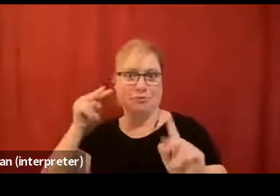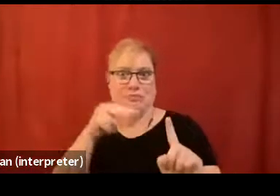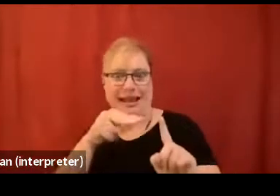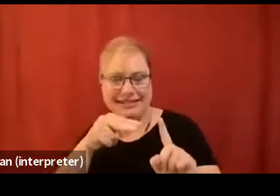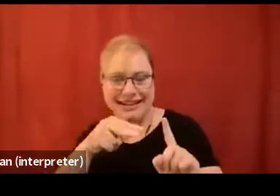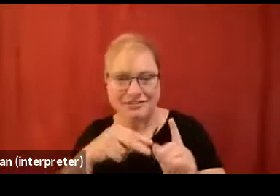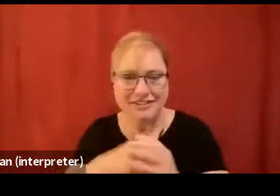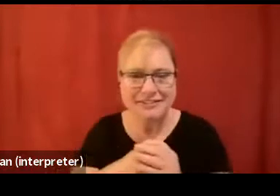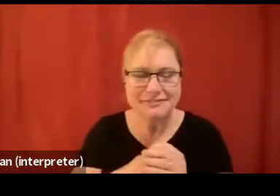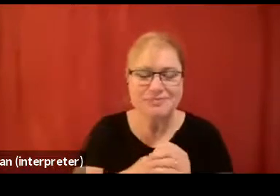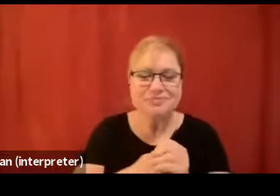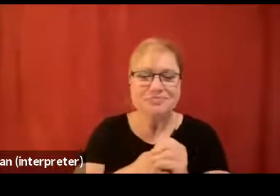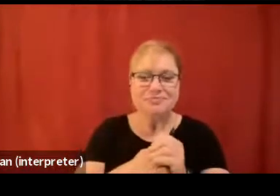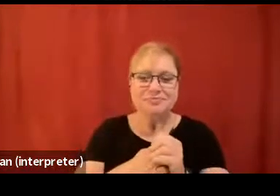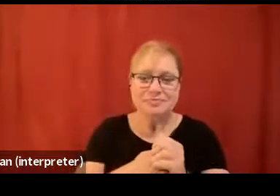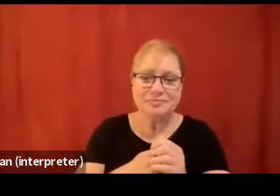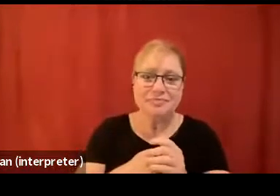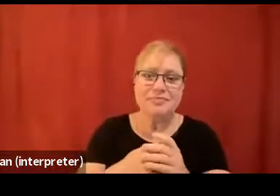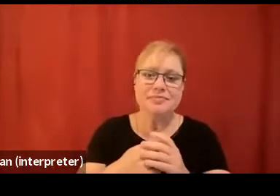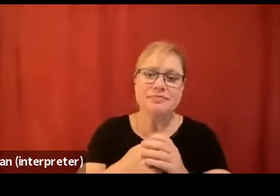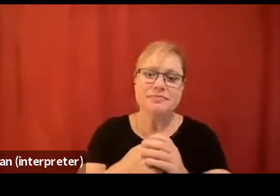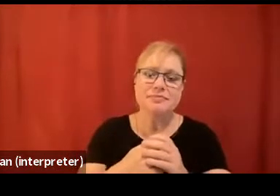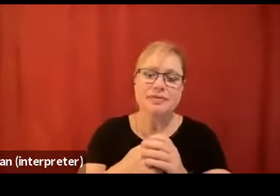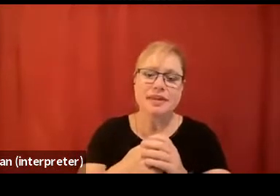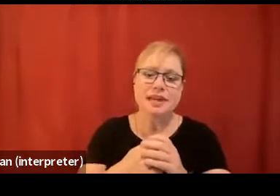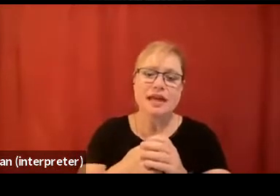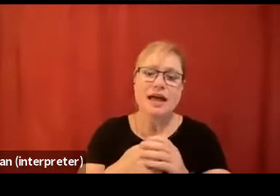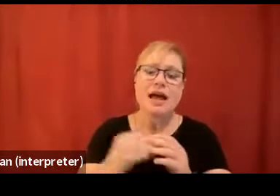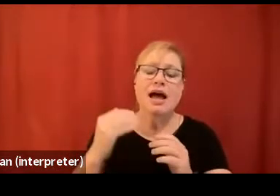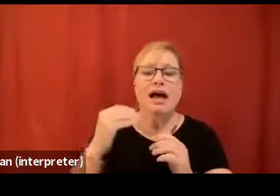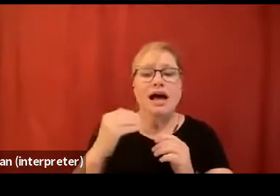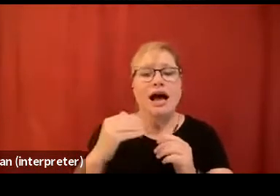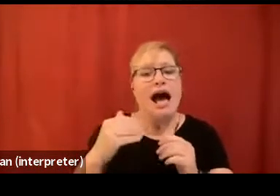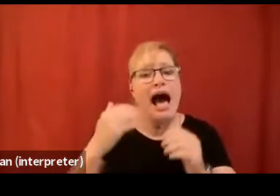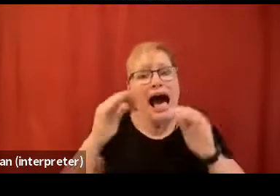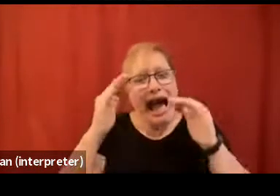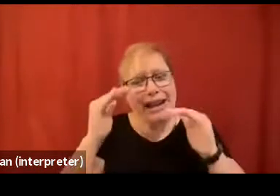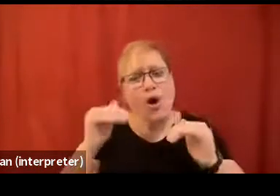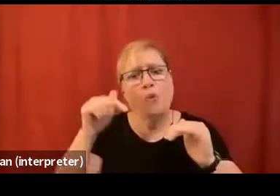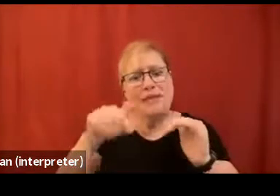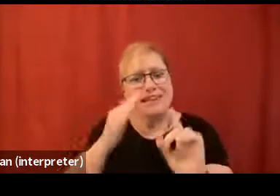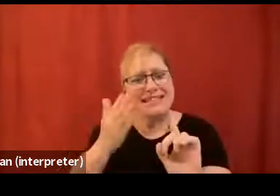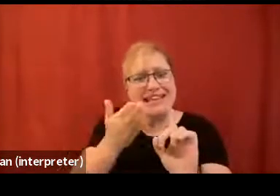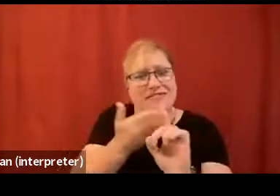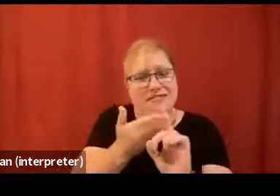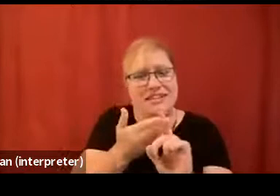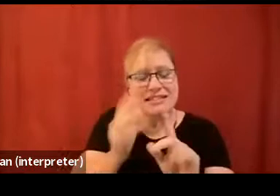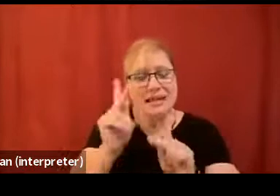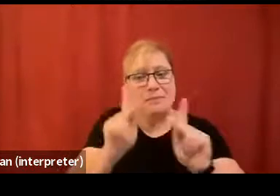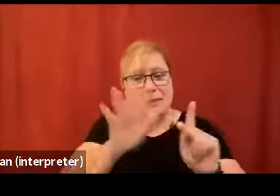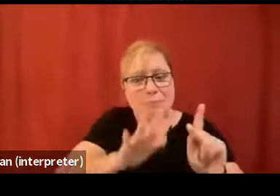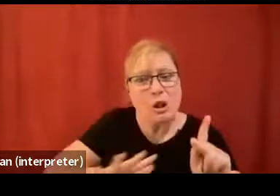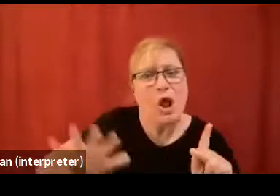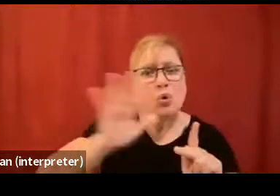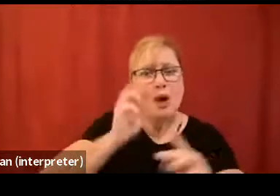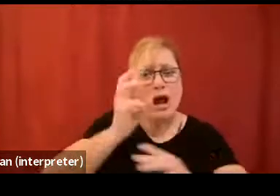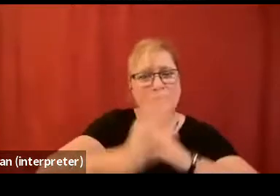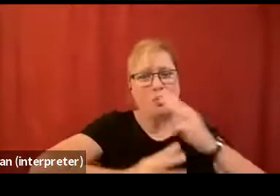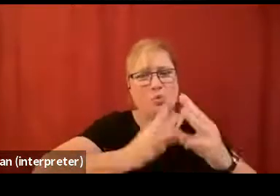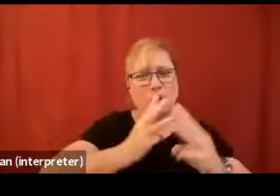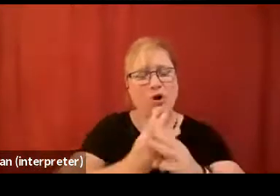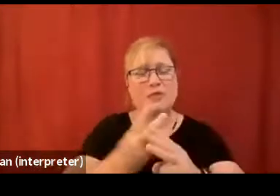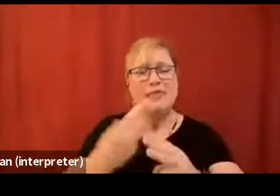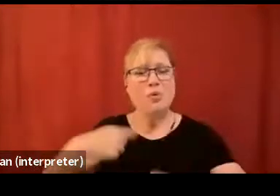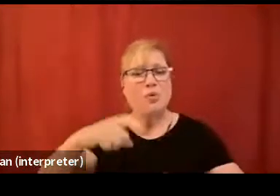people around the world who maybe needed to be convinced otherwise, that there is a place for specifically feminine leadership.